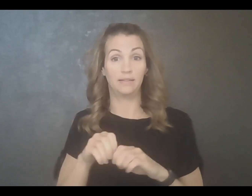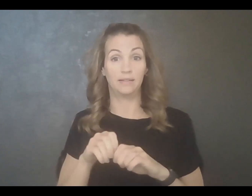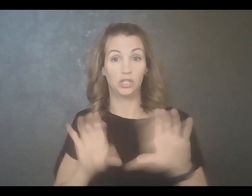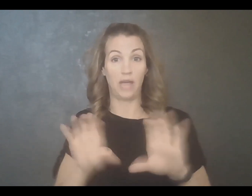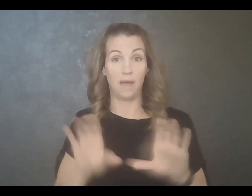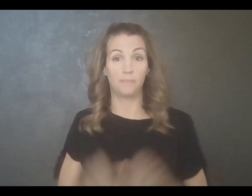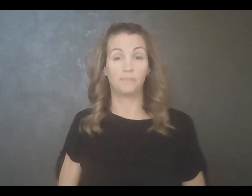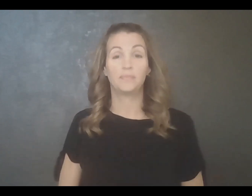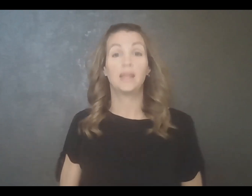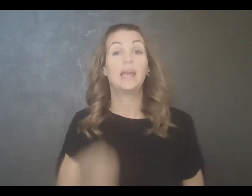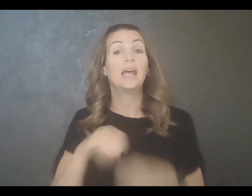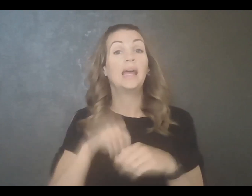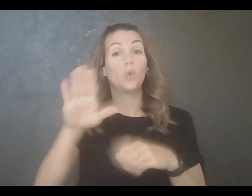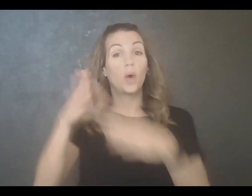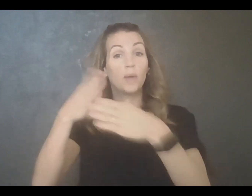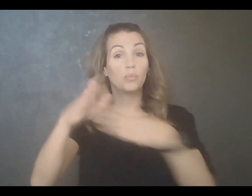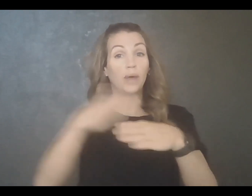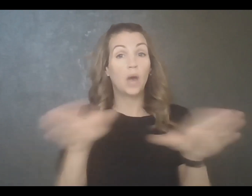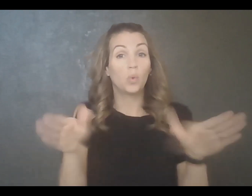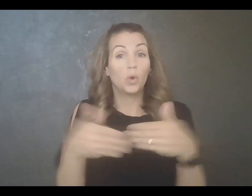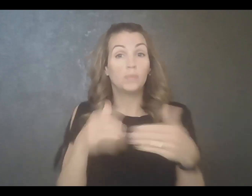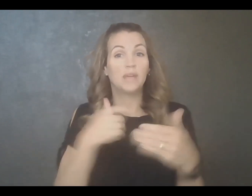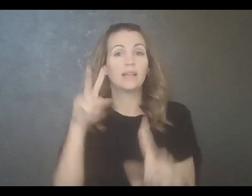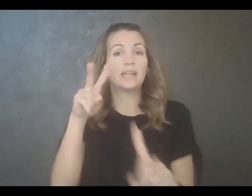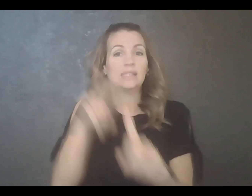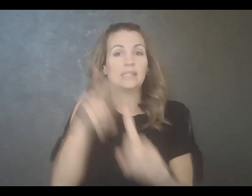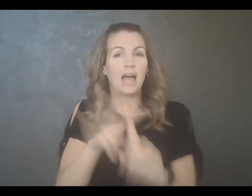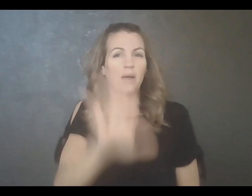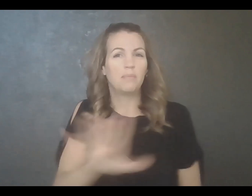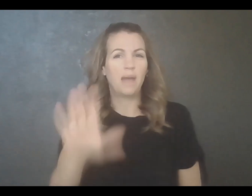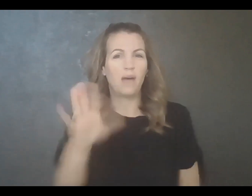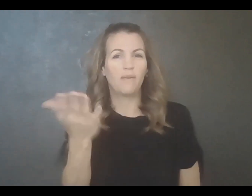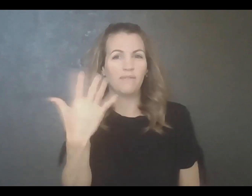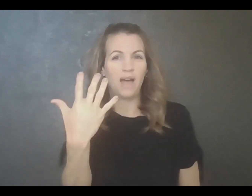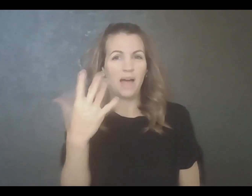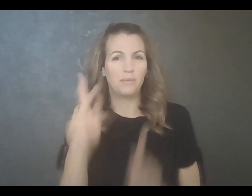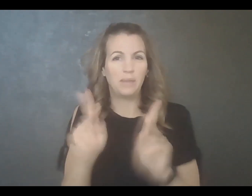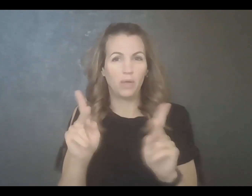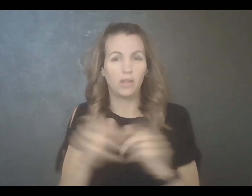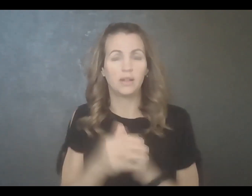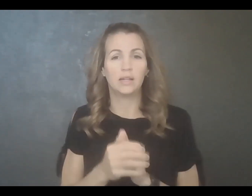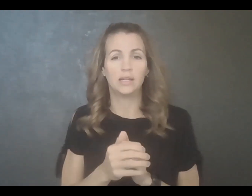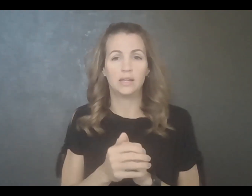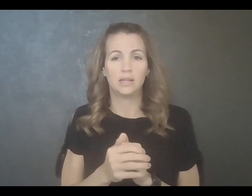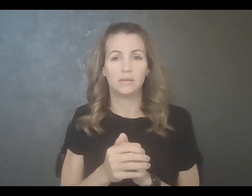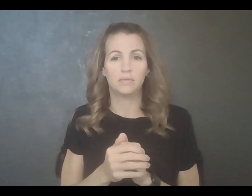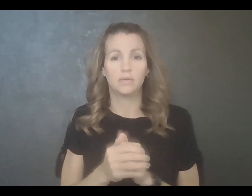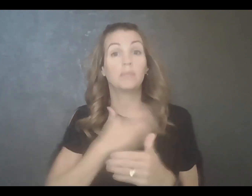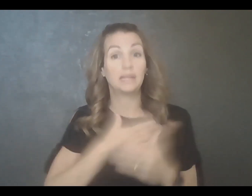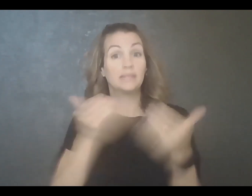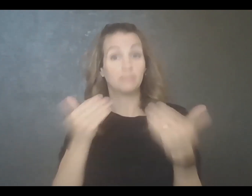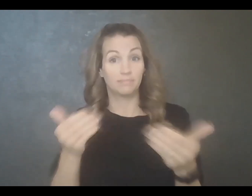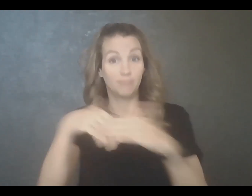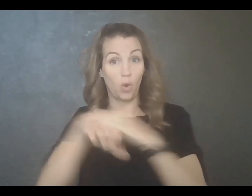So in your breakout rooms, I'll assign about 5 of you to a breakout room. So please go into those breakout rooms in